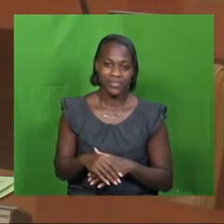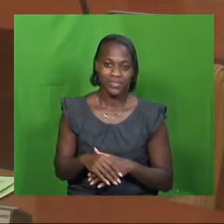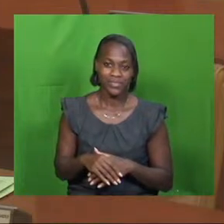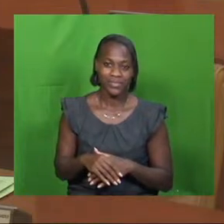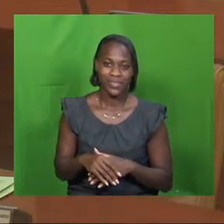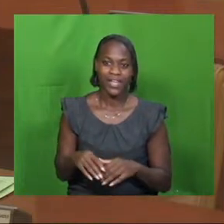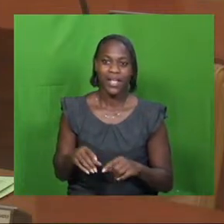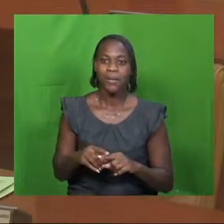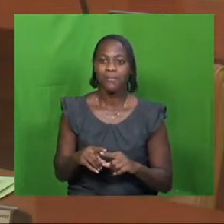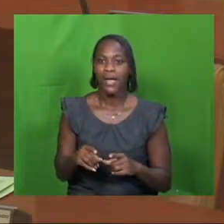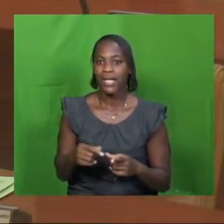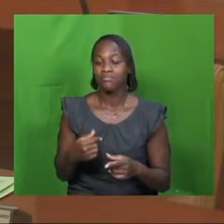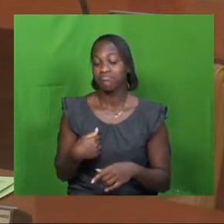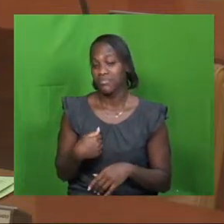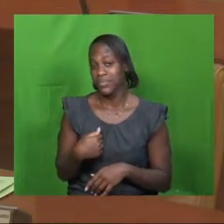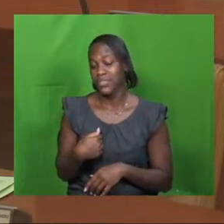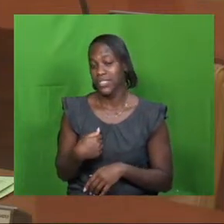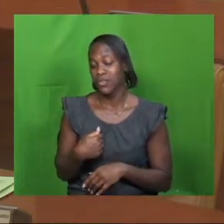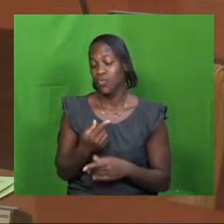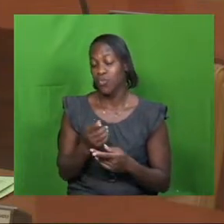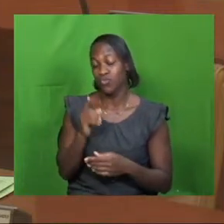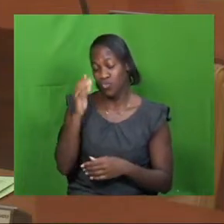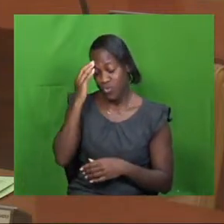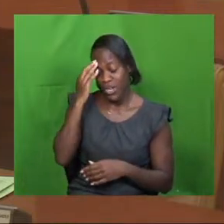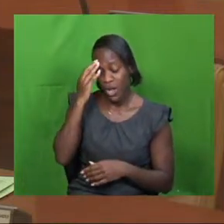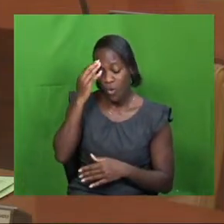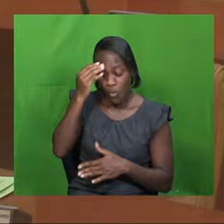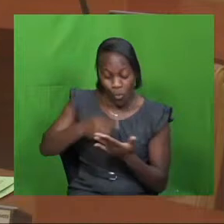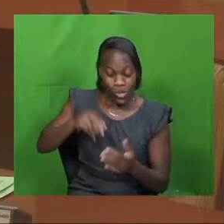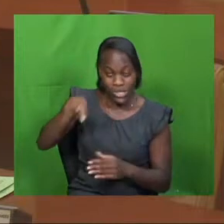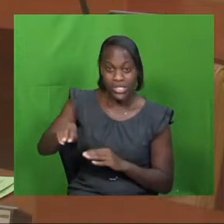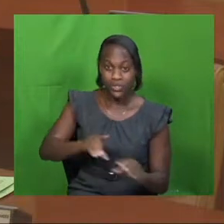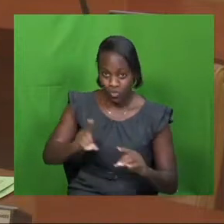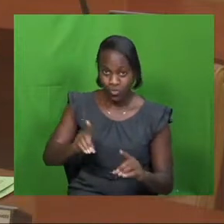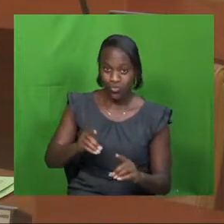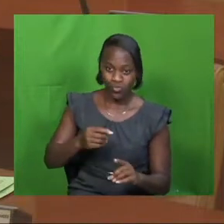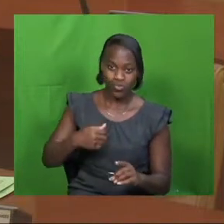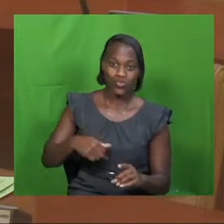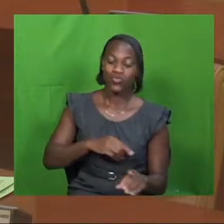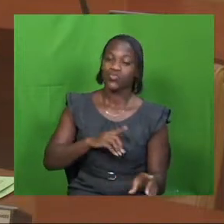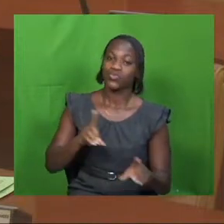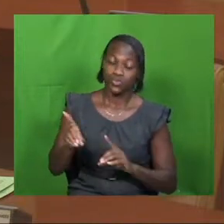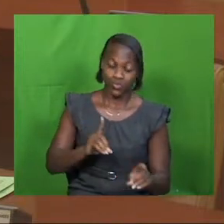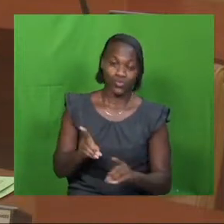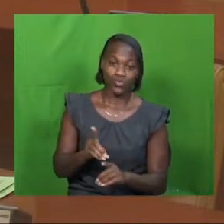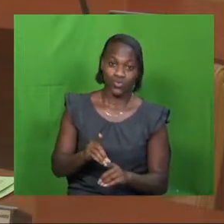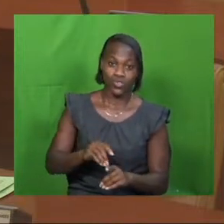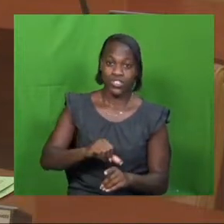I want to assure you that we will do the needful, everything